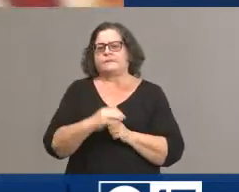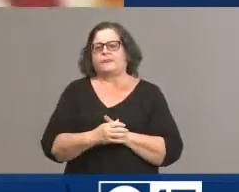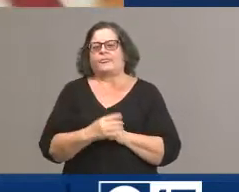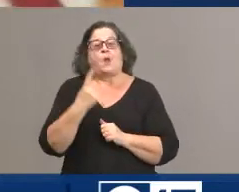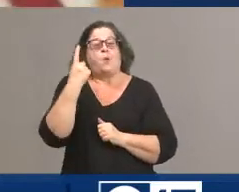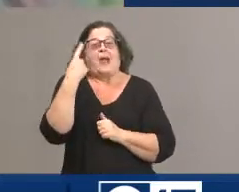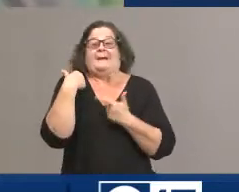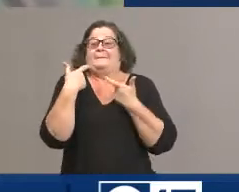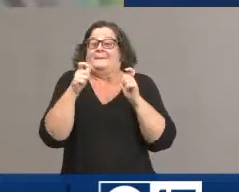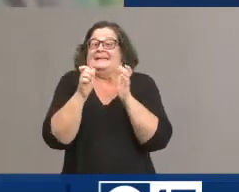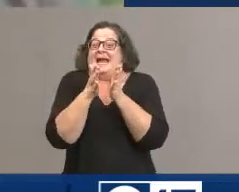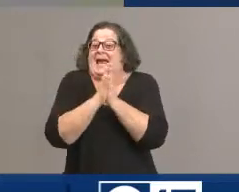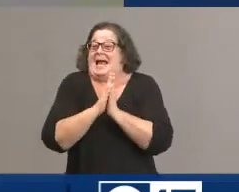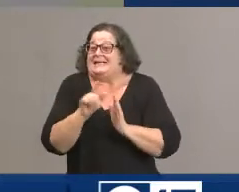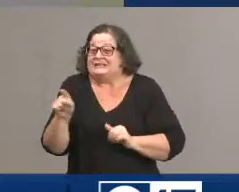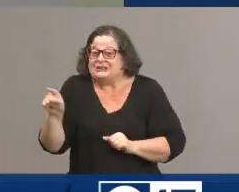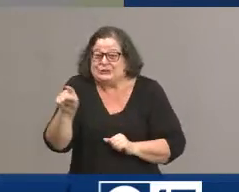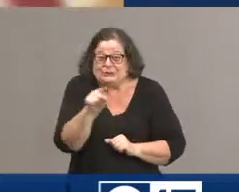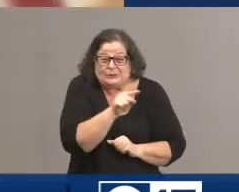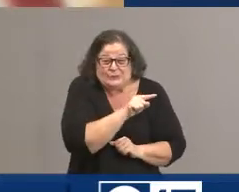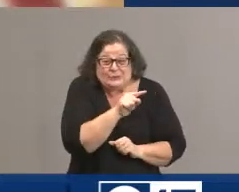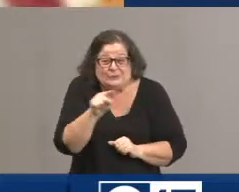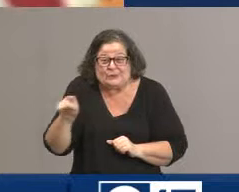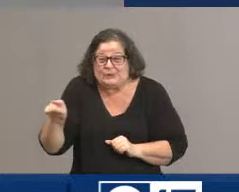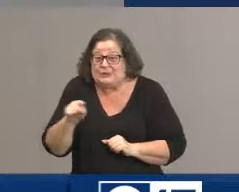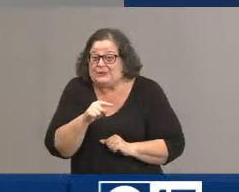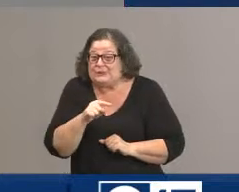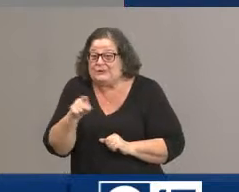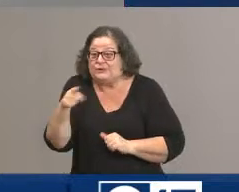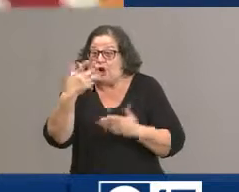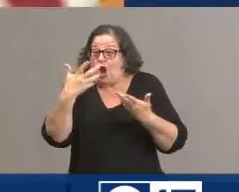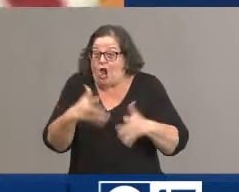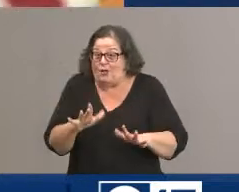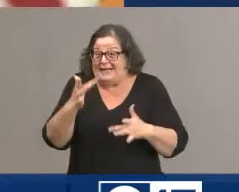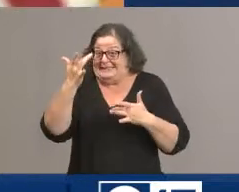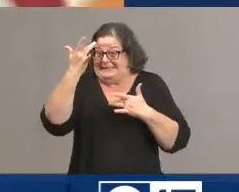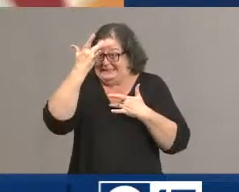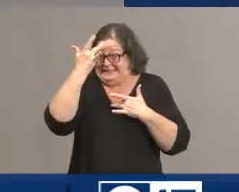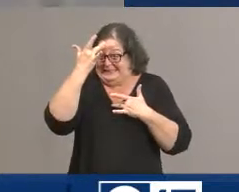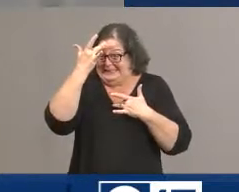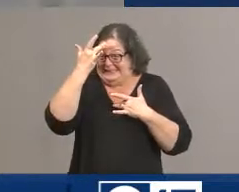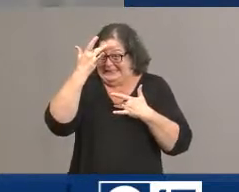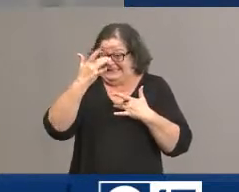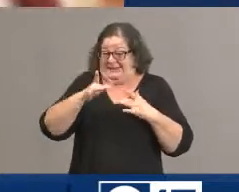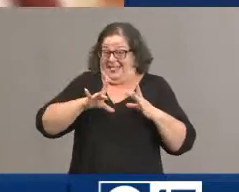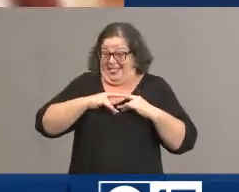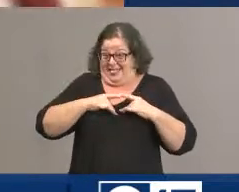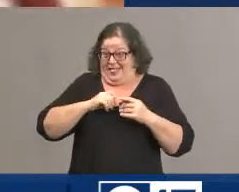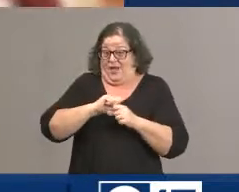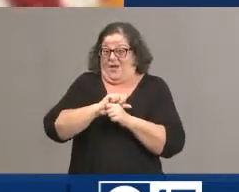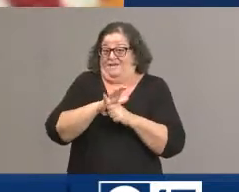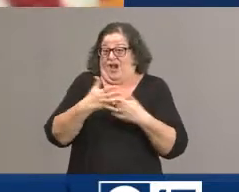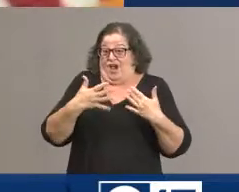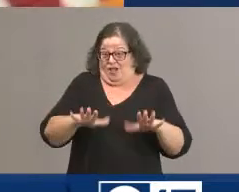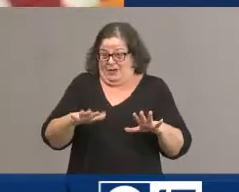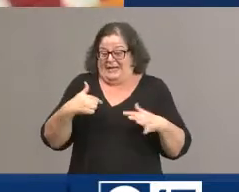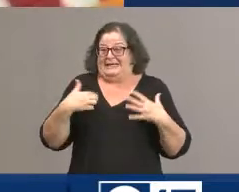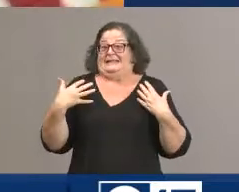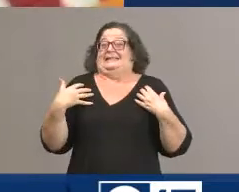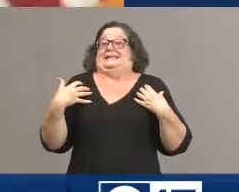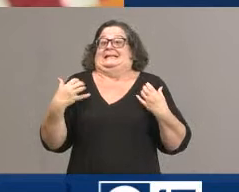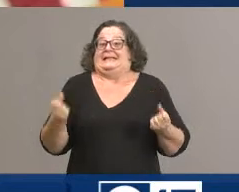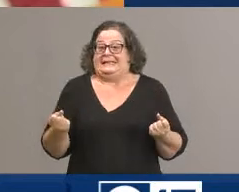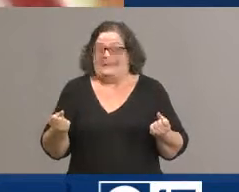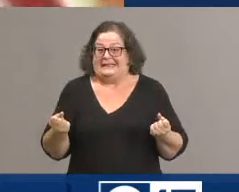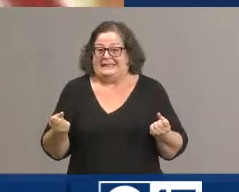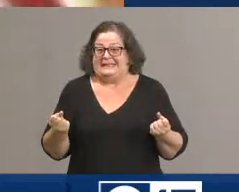had COVID-19 and have recovered. There's a potential treatment called convalescent plasma